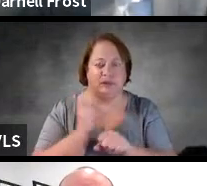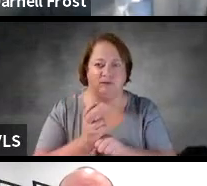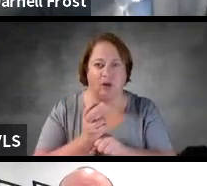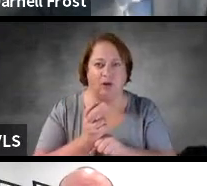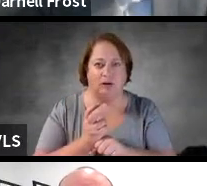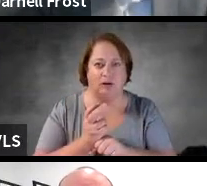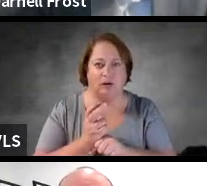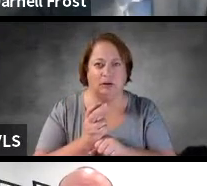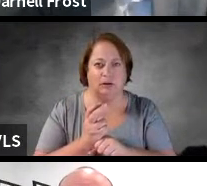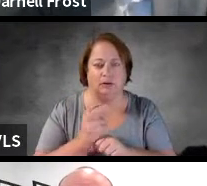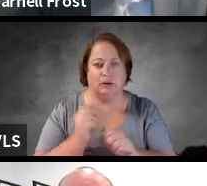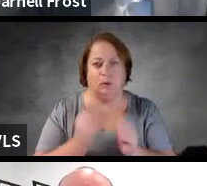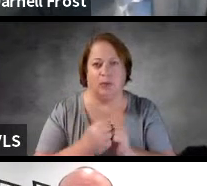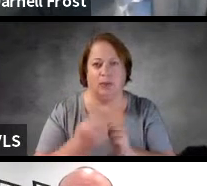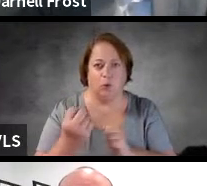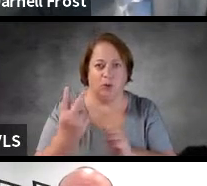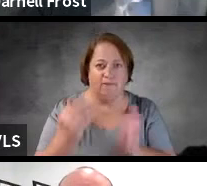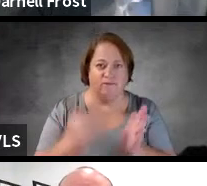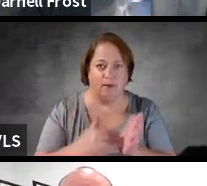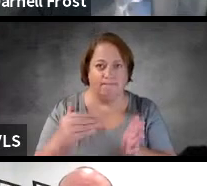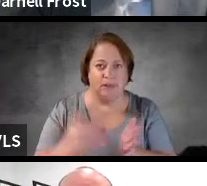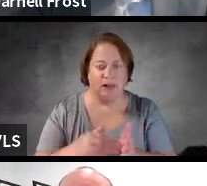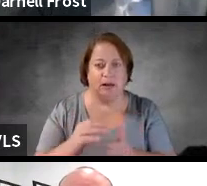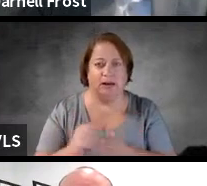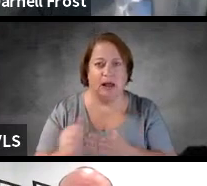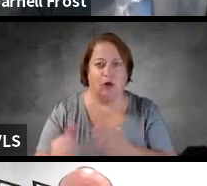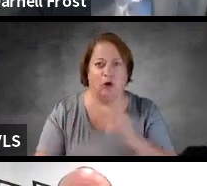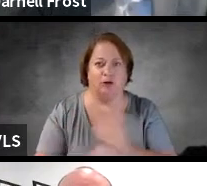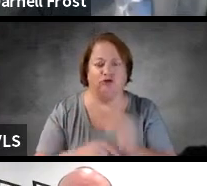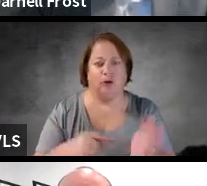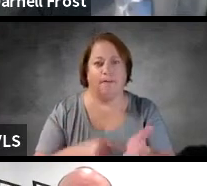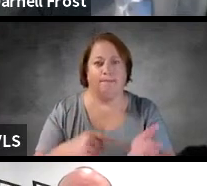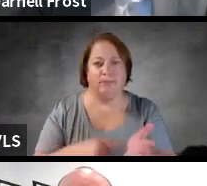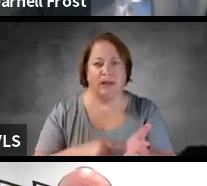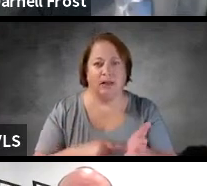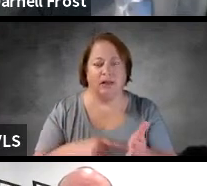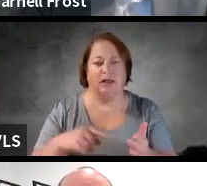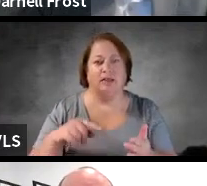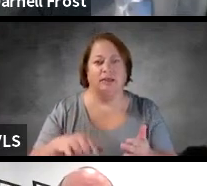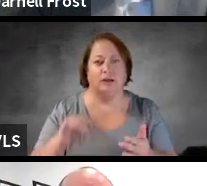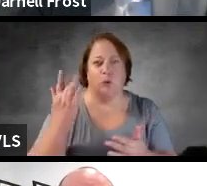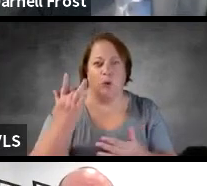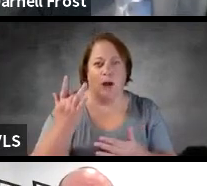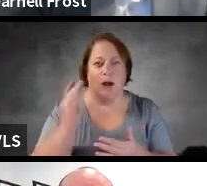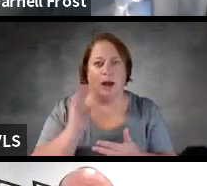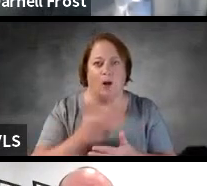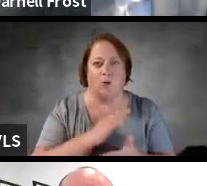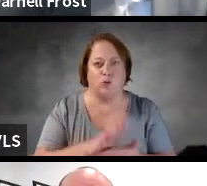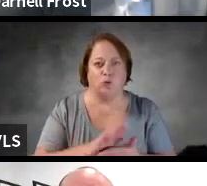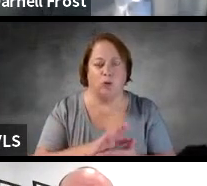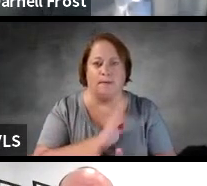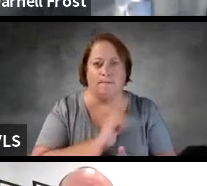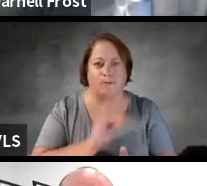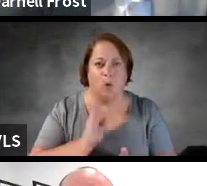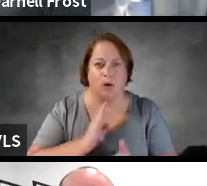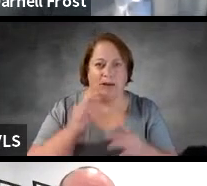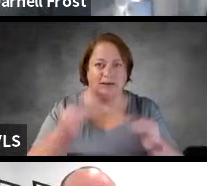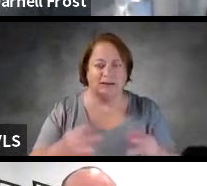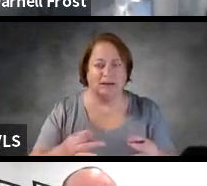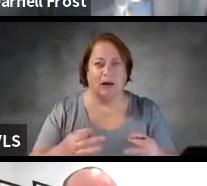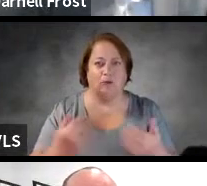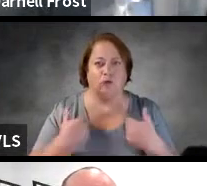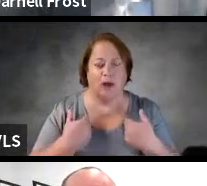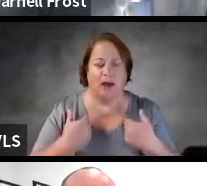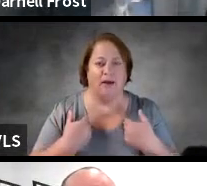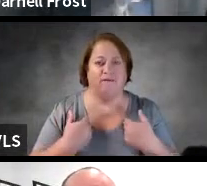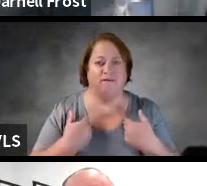with, a $12 million additional bill, this is why our school board has decided to have